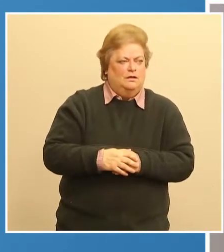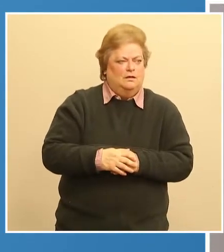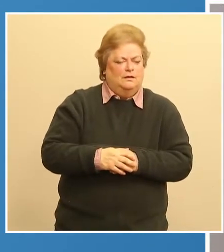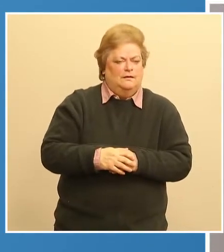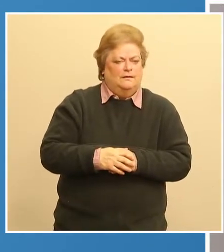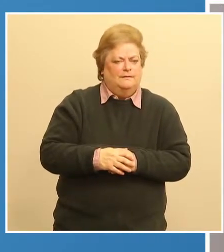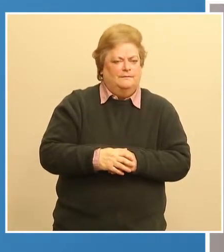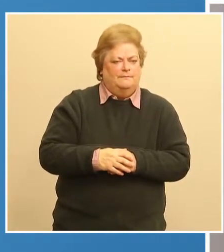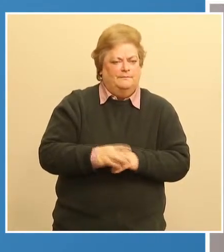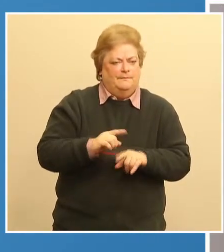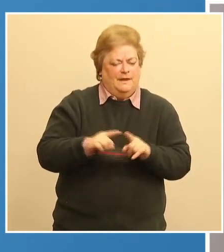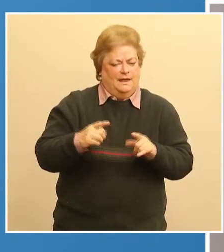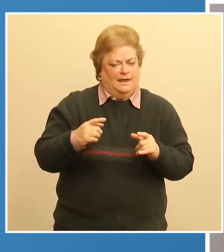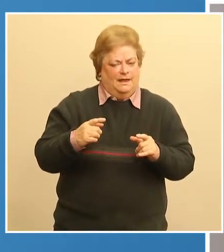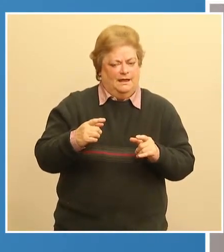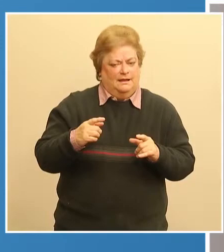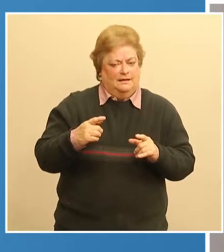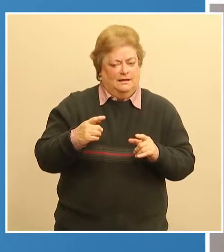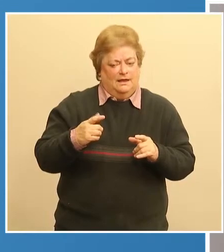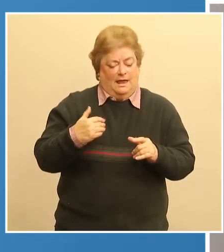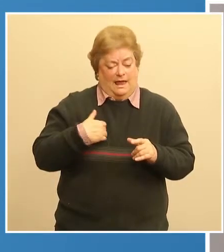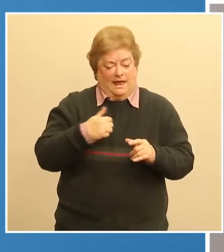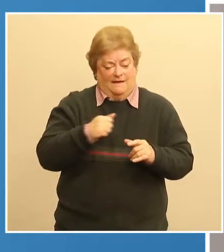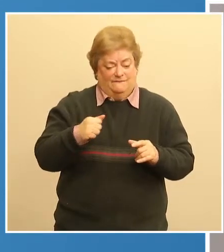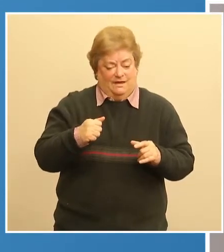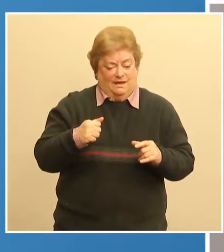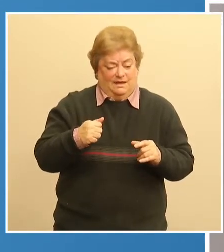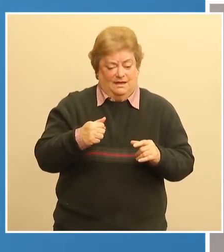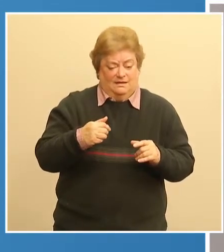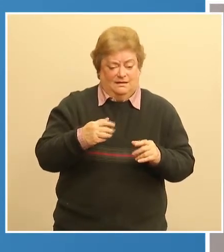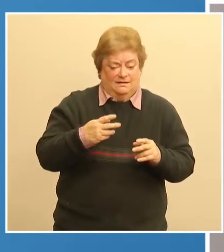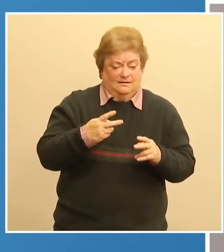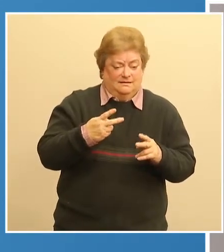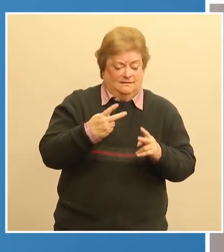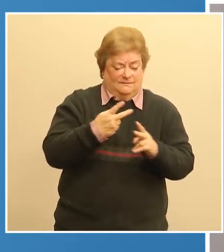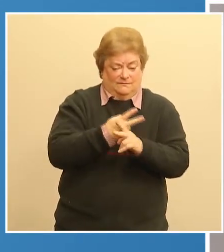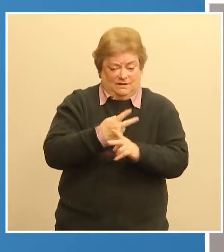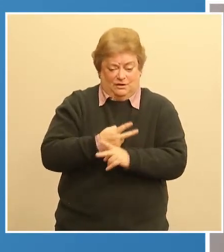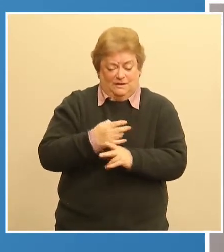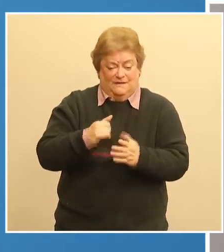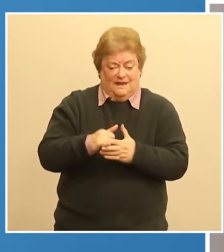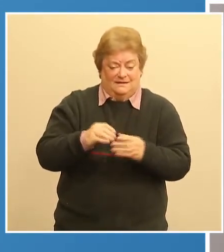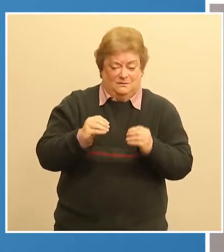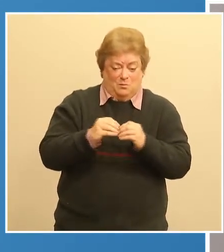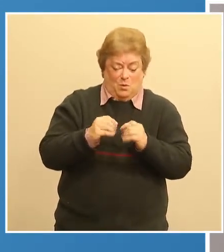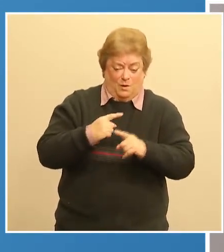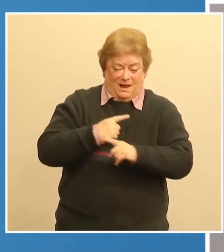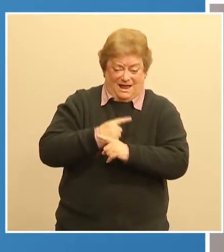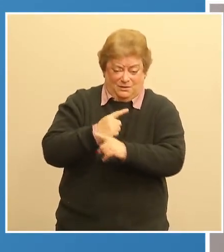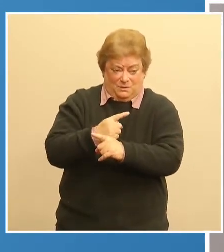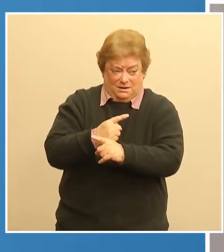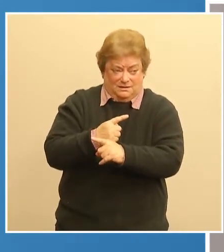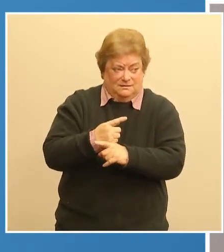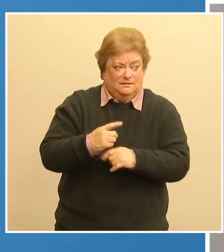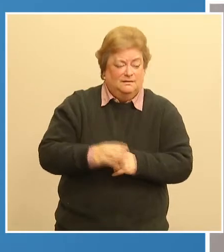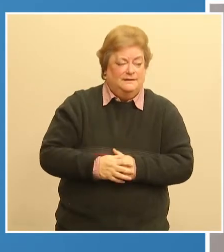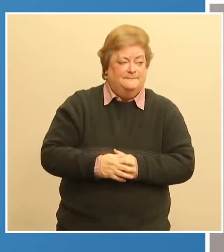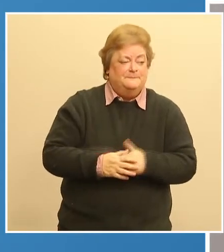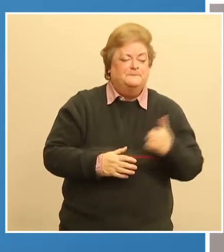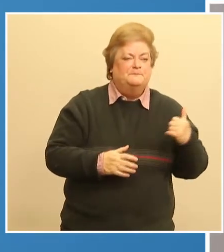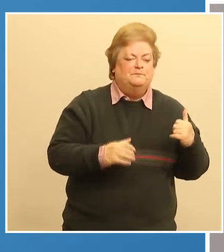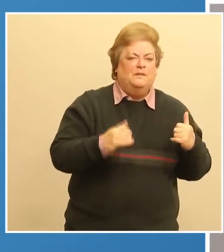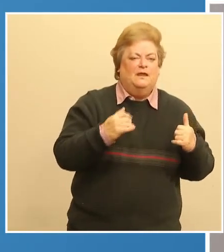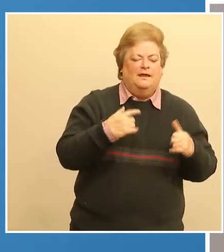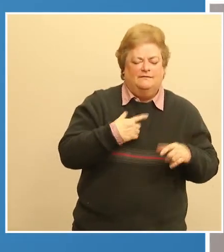which is there a metric that's more accurate in determining community spread? Yeah, Riley. So